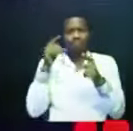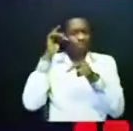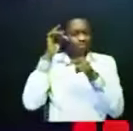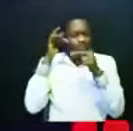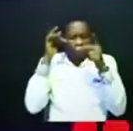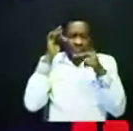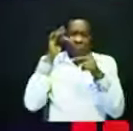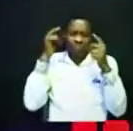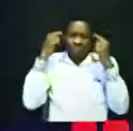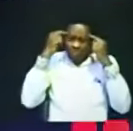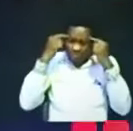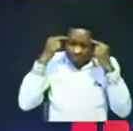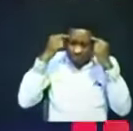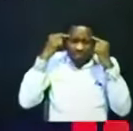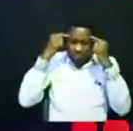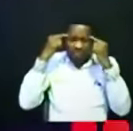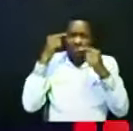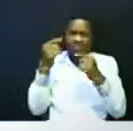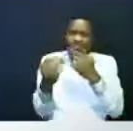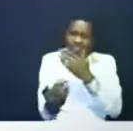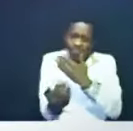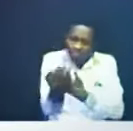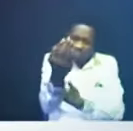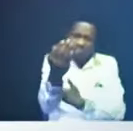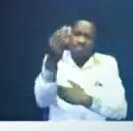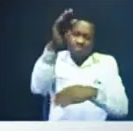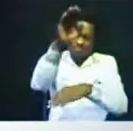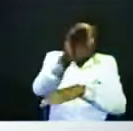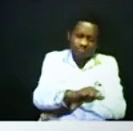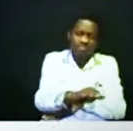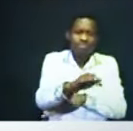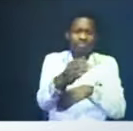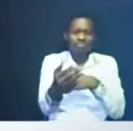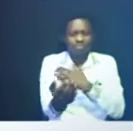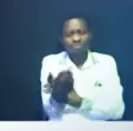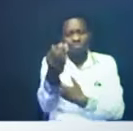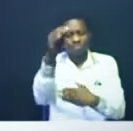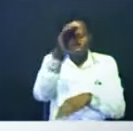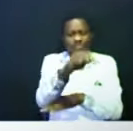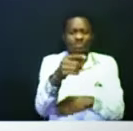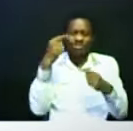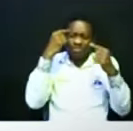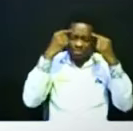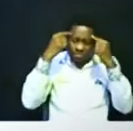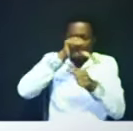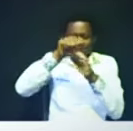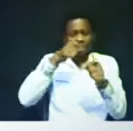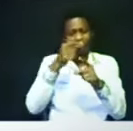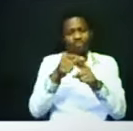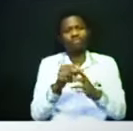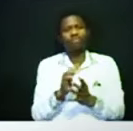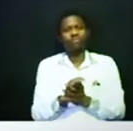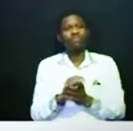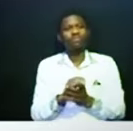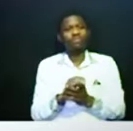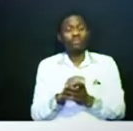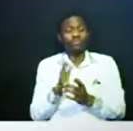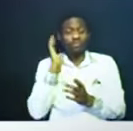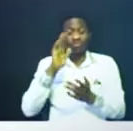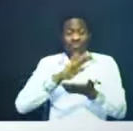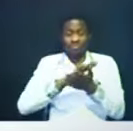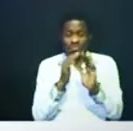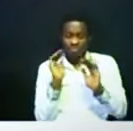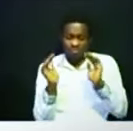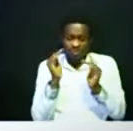day and night. See, you'll be like someone always plant like the tree planted by